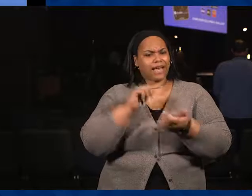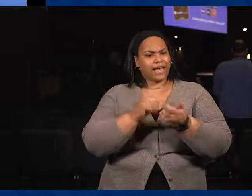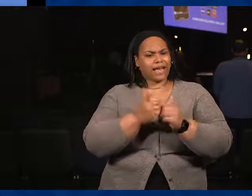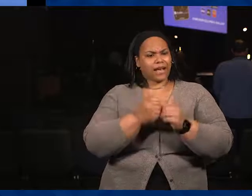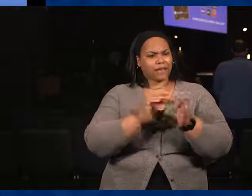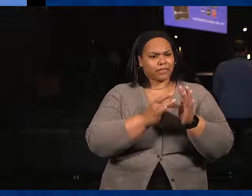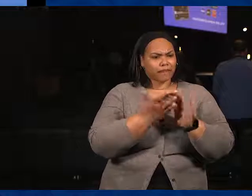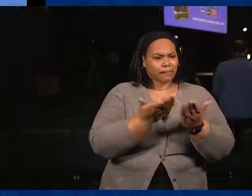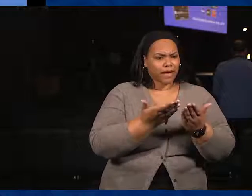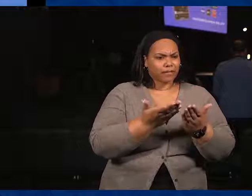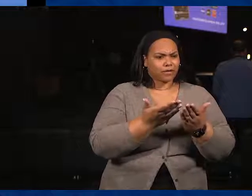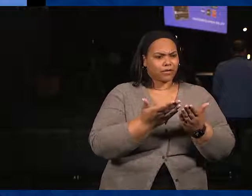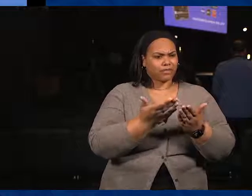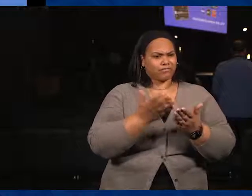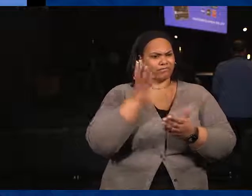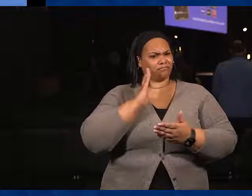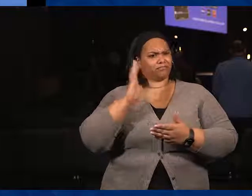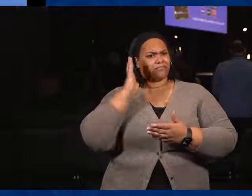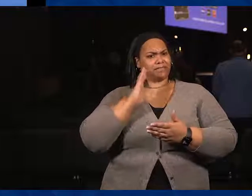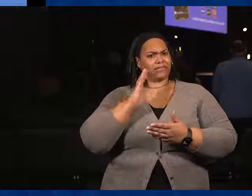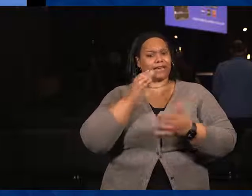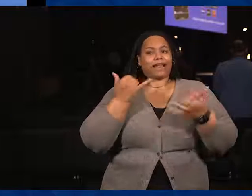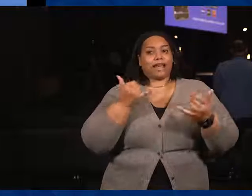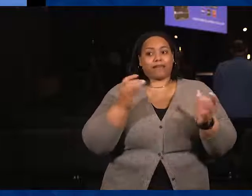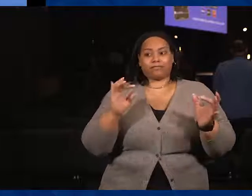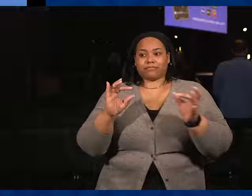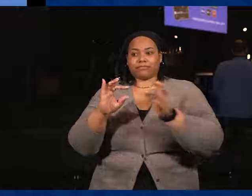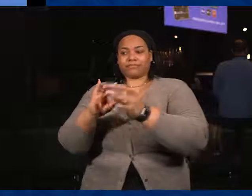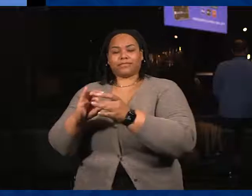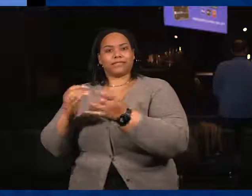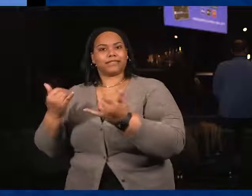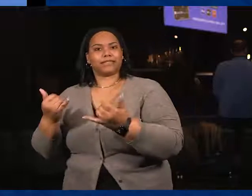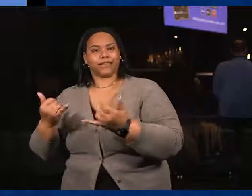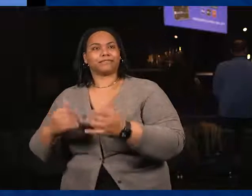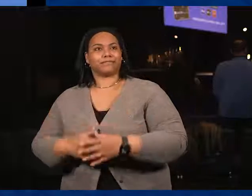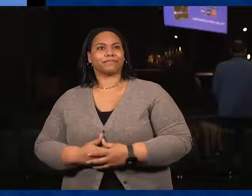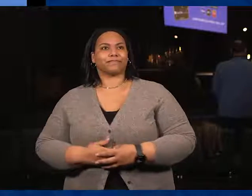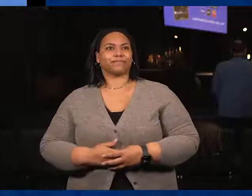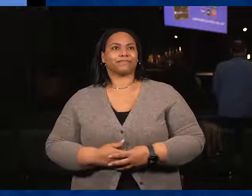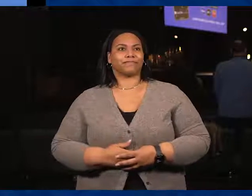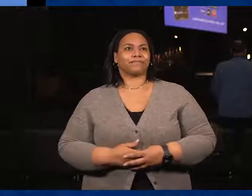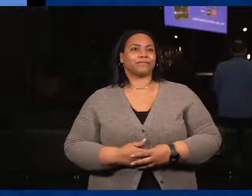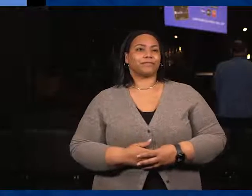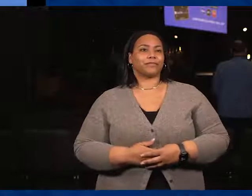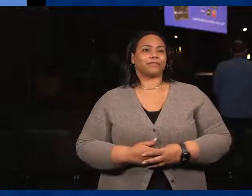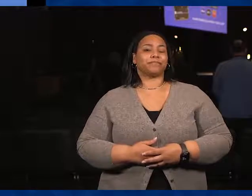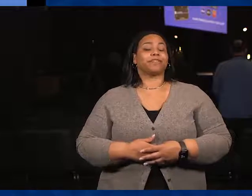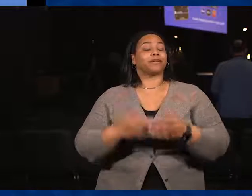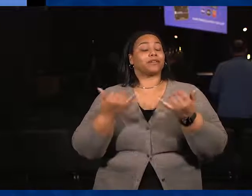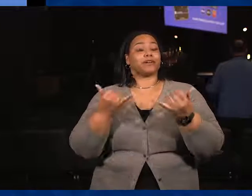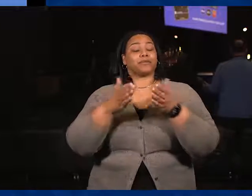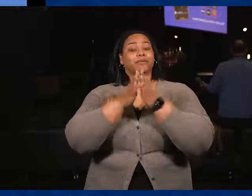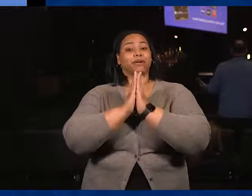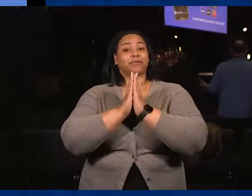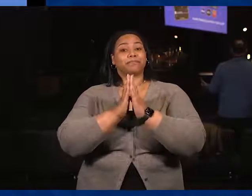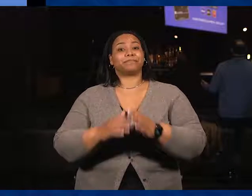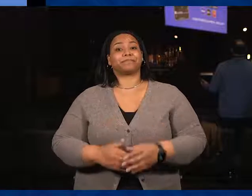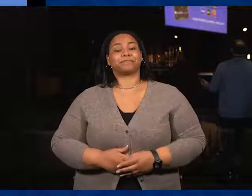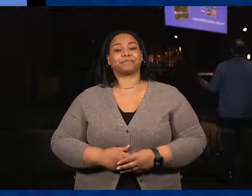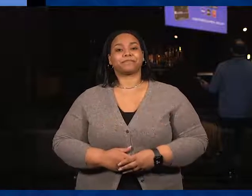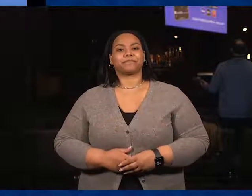relates to us today. So it's gonna be a really great sermon series. So we hope that we'll see you guys for that. So let me pray over you all.